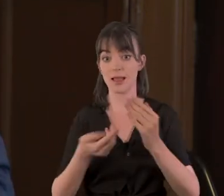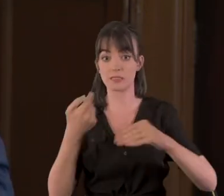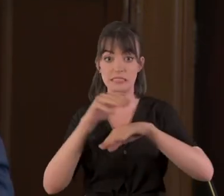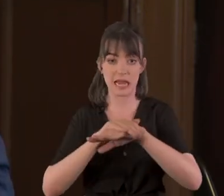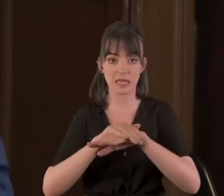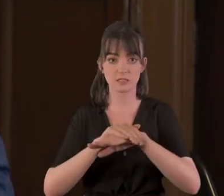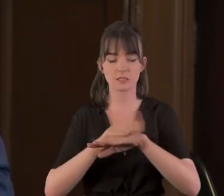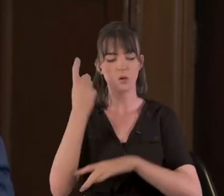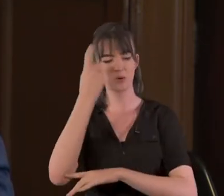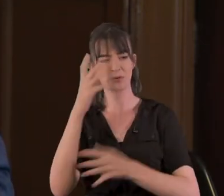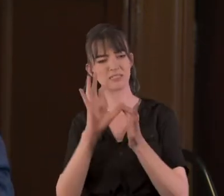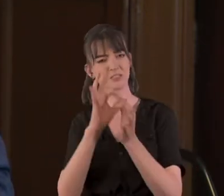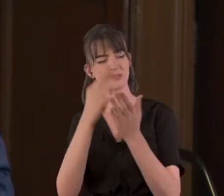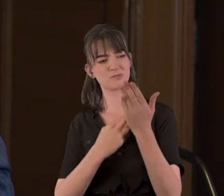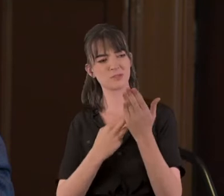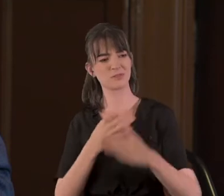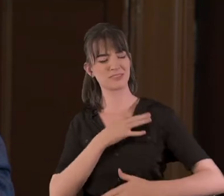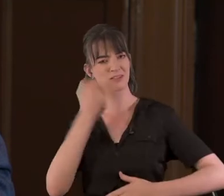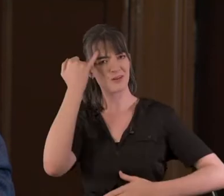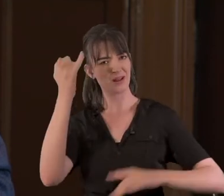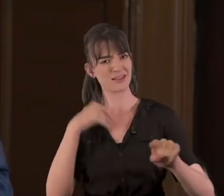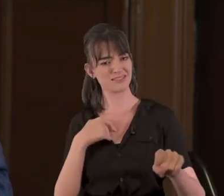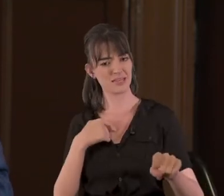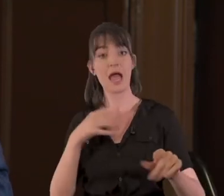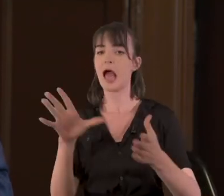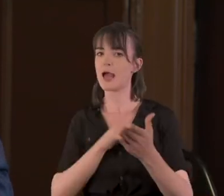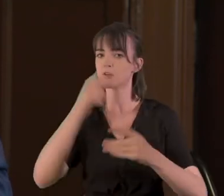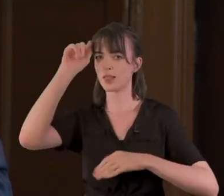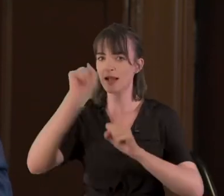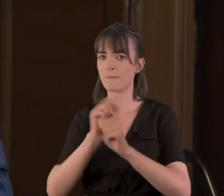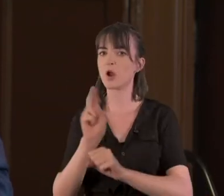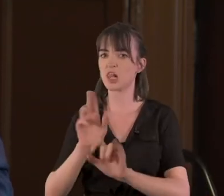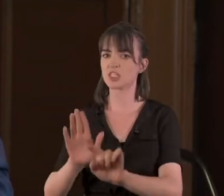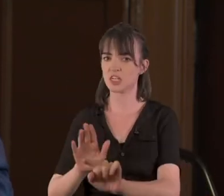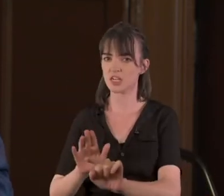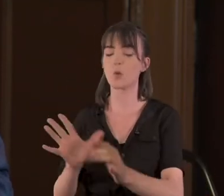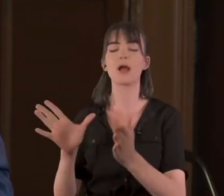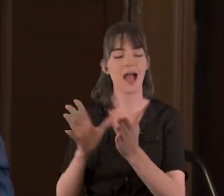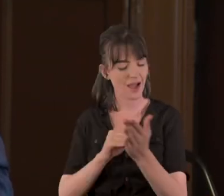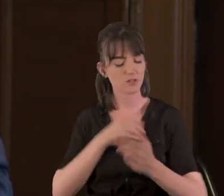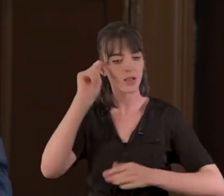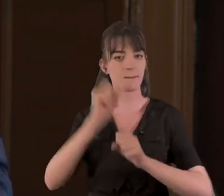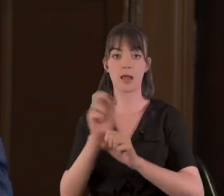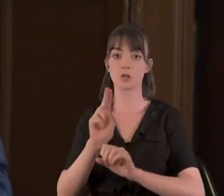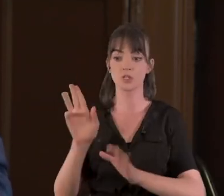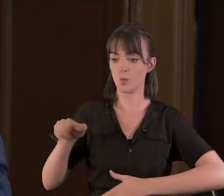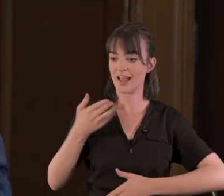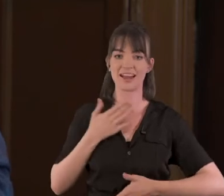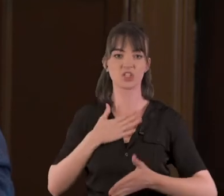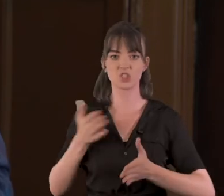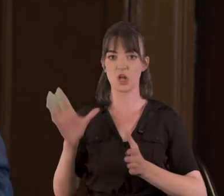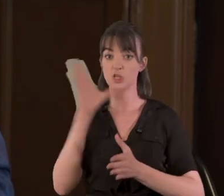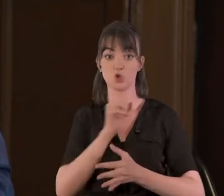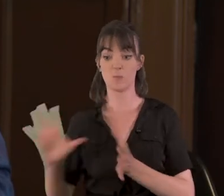implemented without special arrangements for Ulster is sort of absolutely knocked on the head by that.